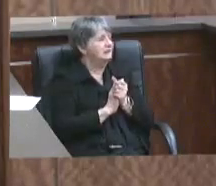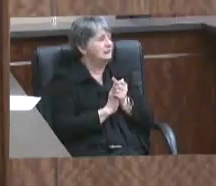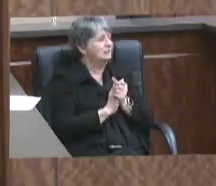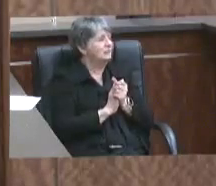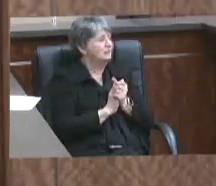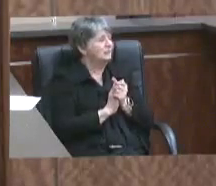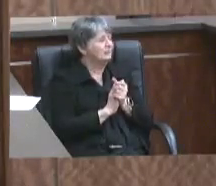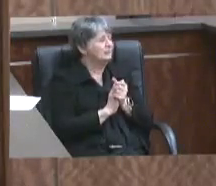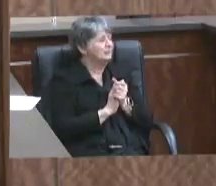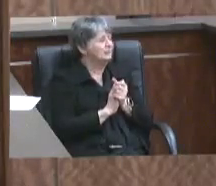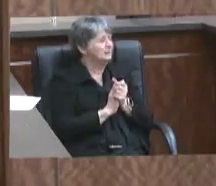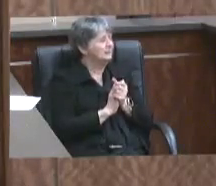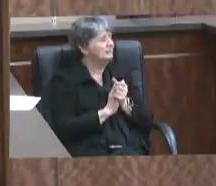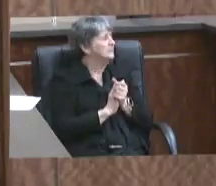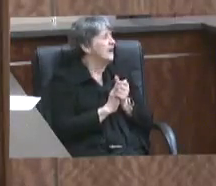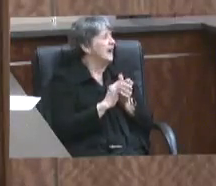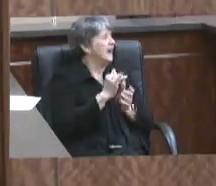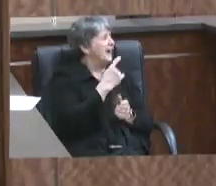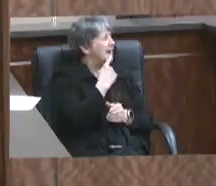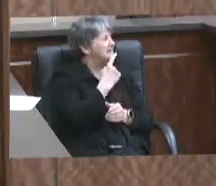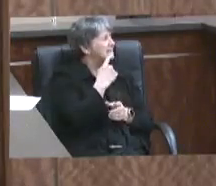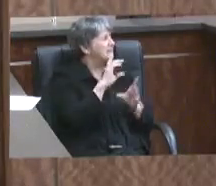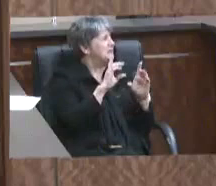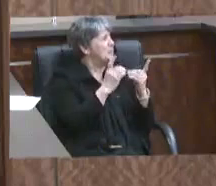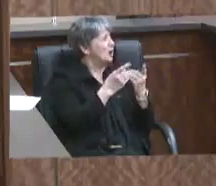I said department heads. Here,